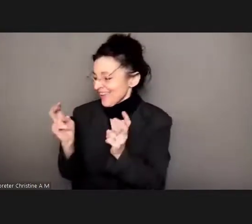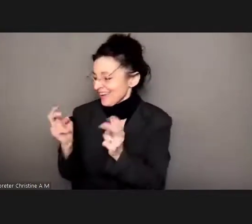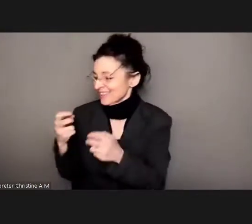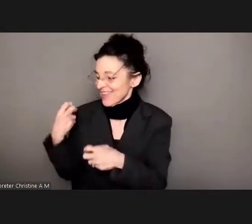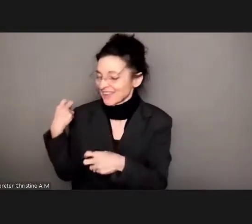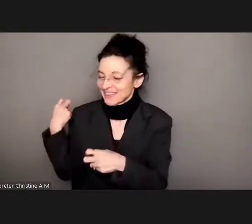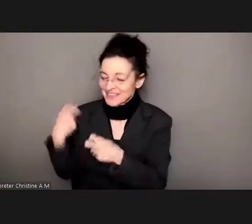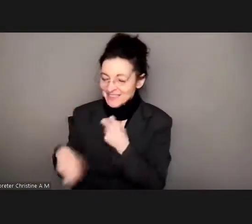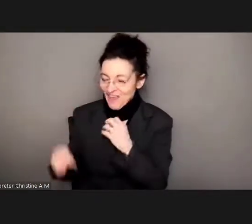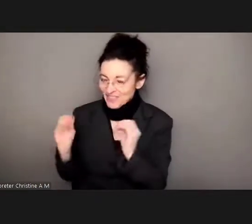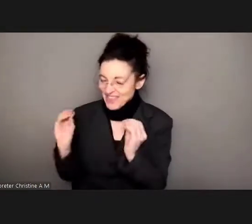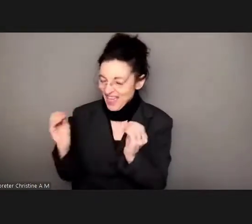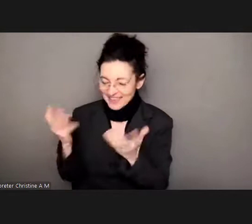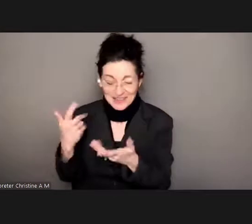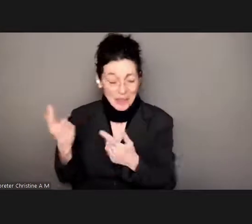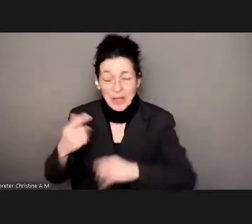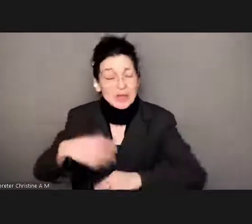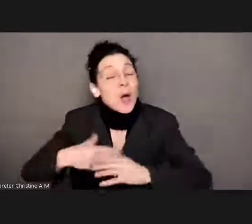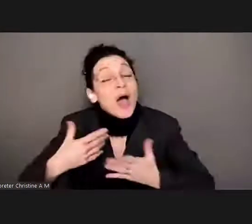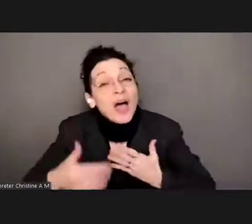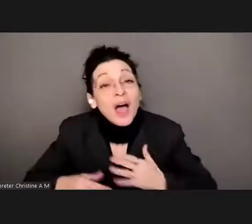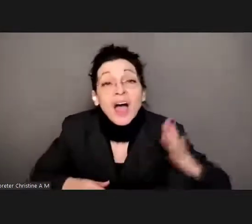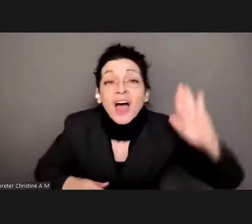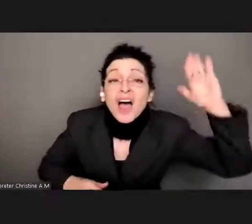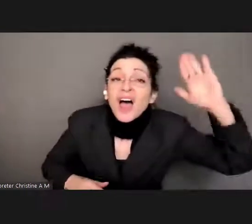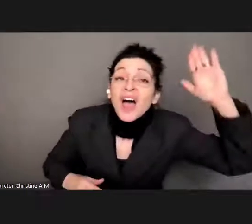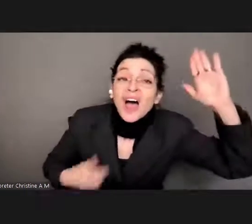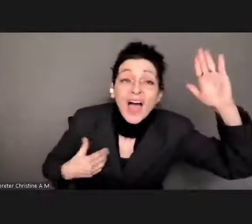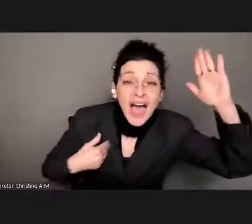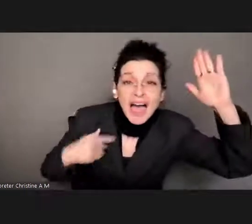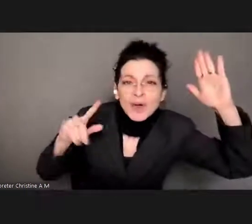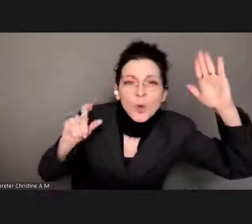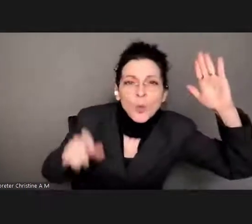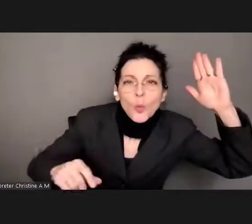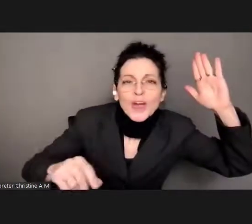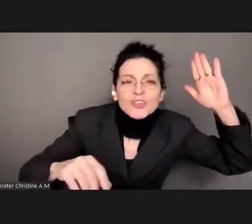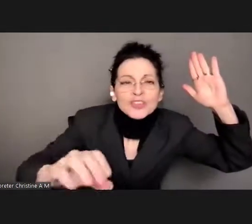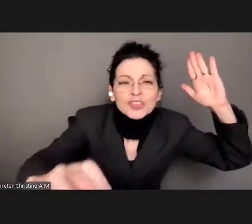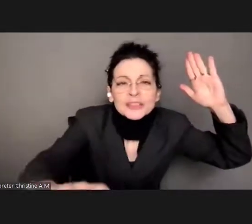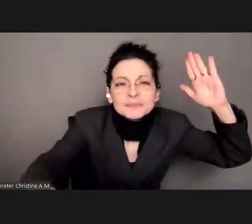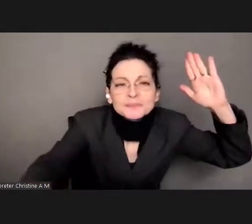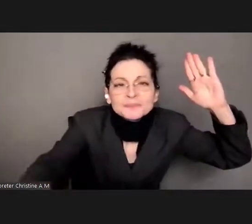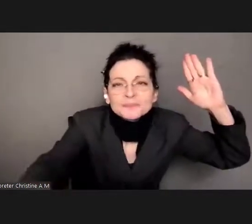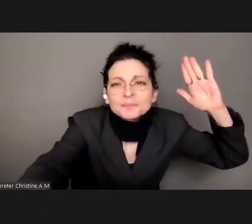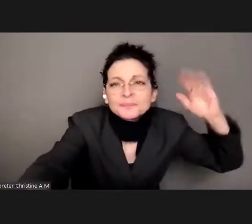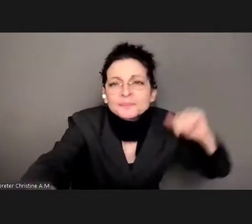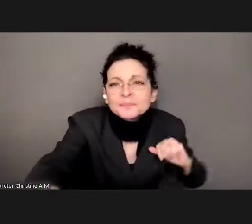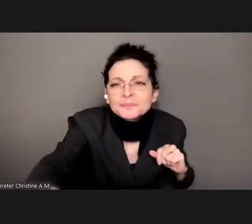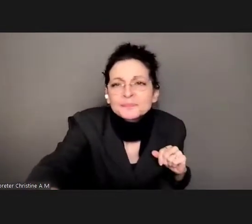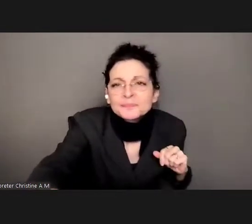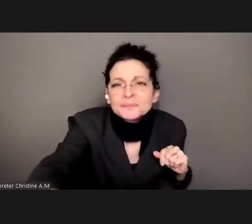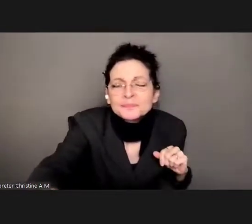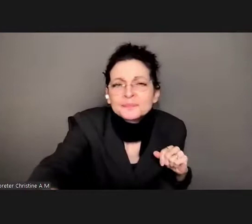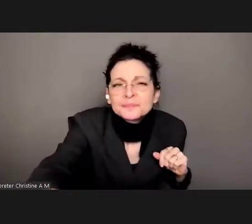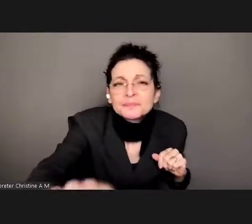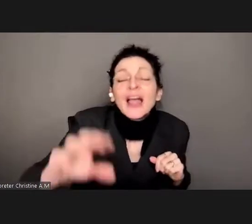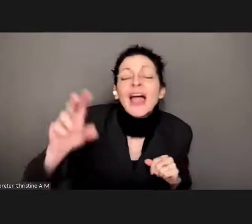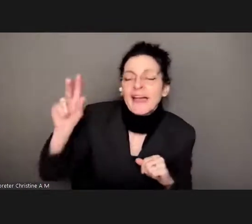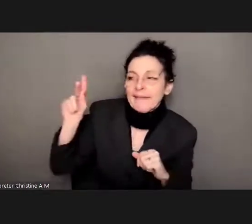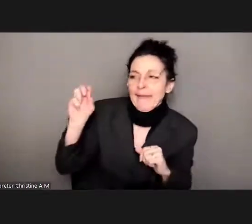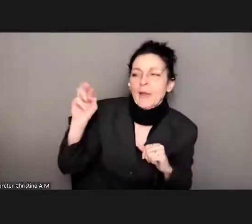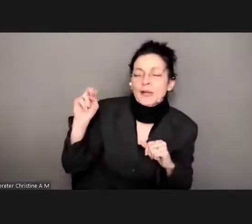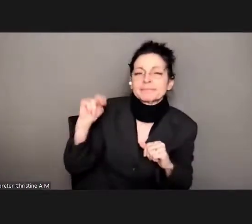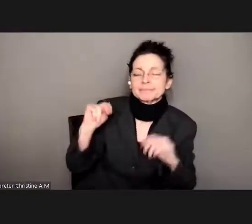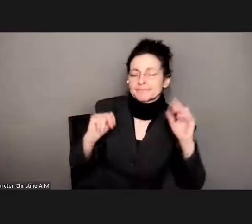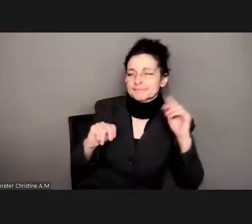I have a question. Yes. Can you talk a little bit about your thoughts on